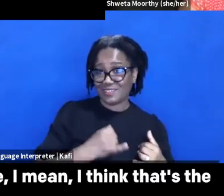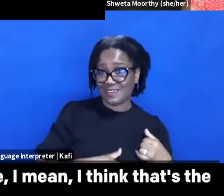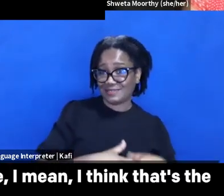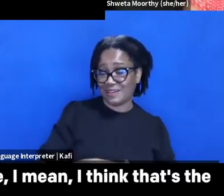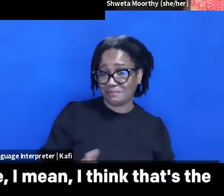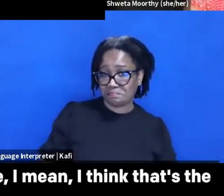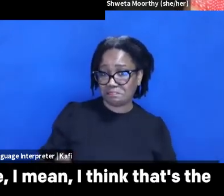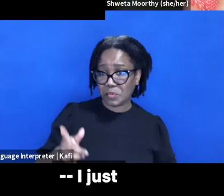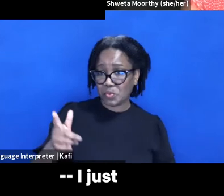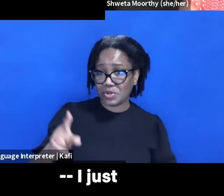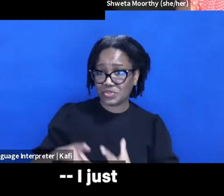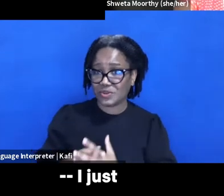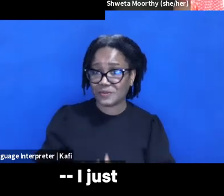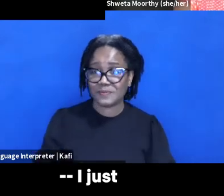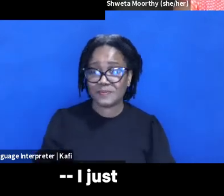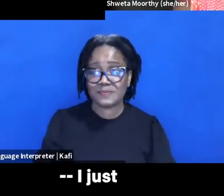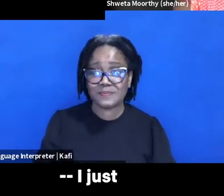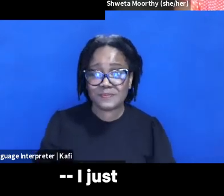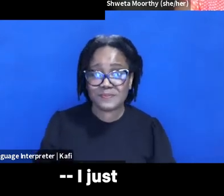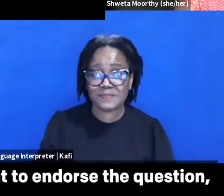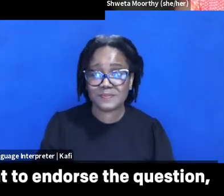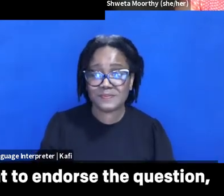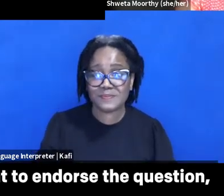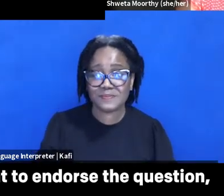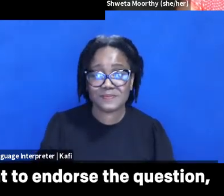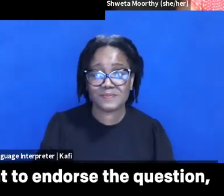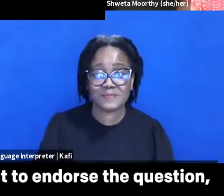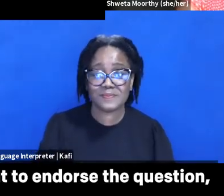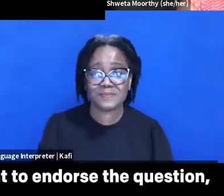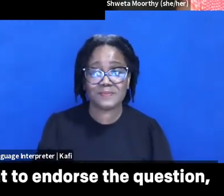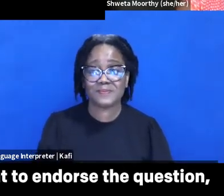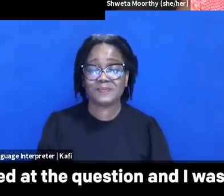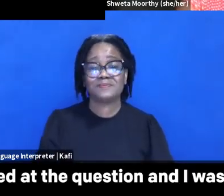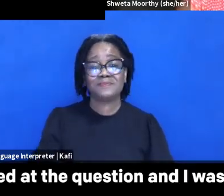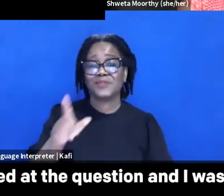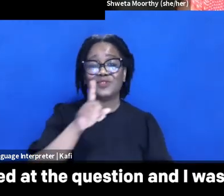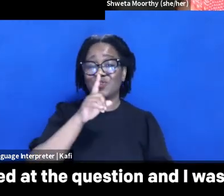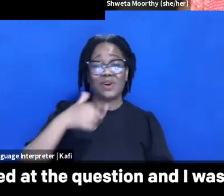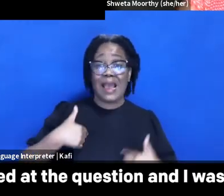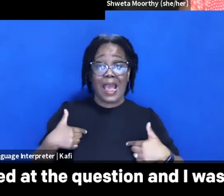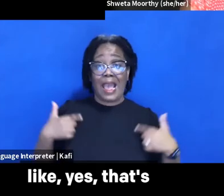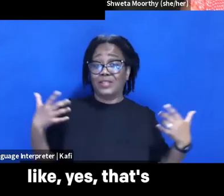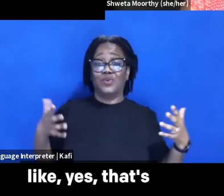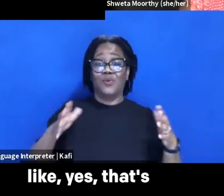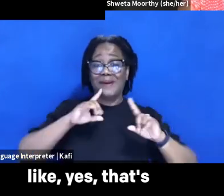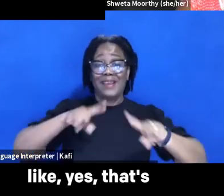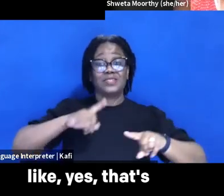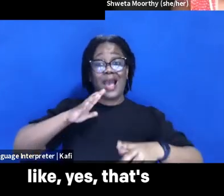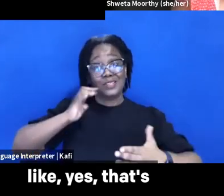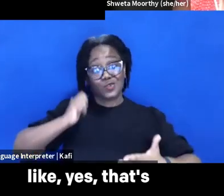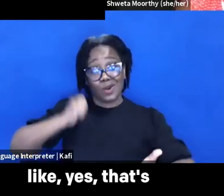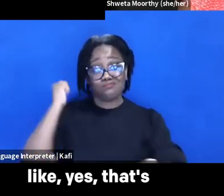Sure. I mean, I think that's the, I just want to endorse the question. Like I looked at the question and I was like, yes,